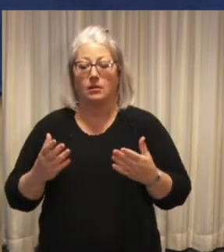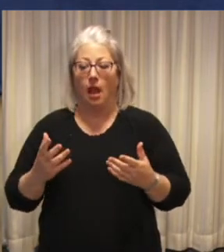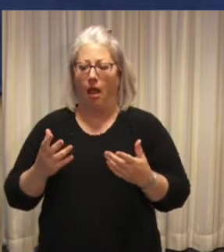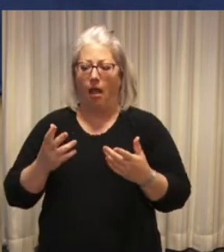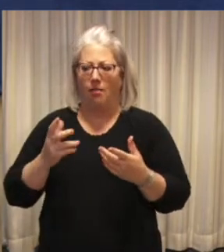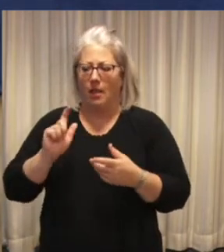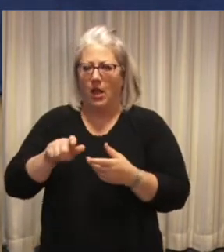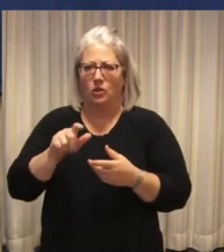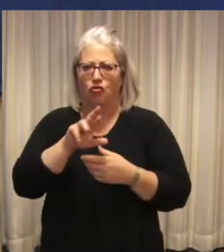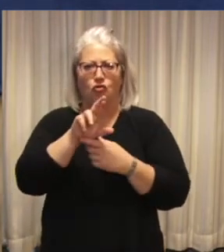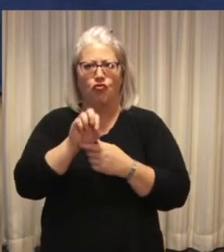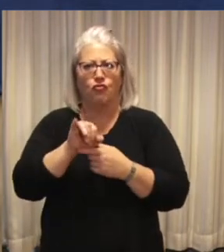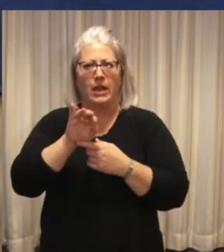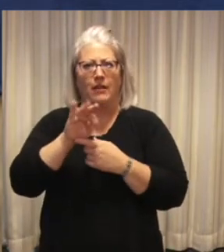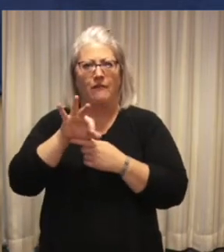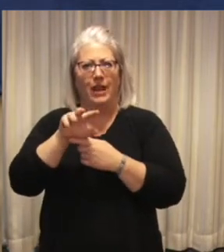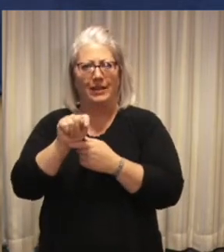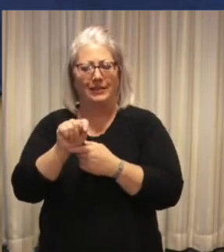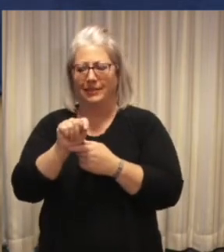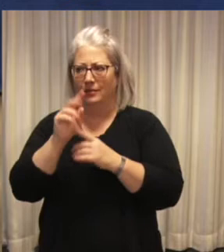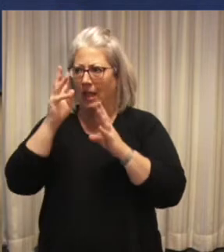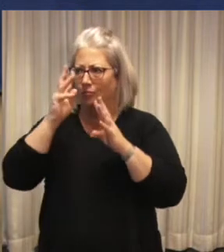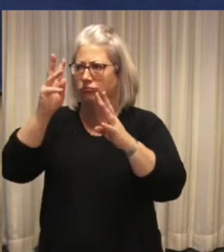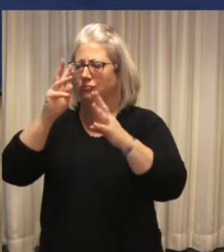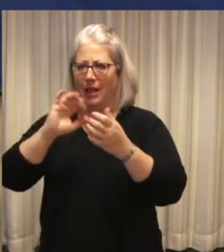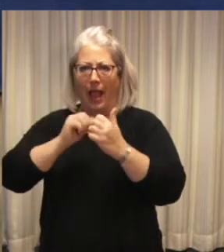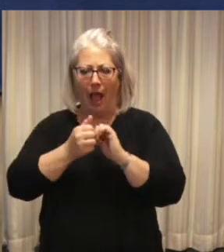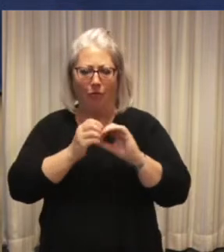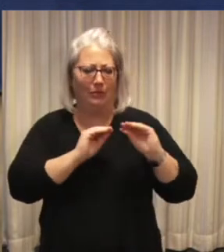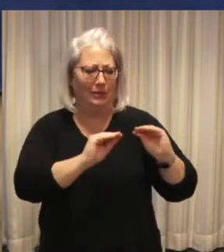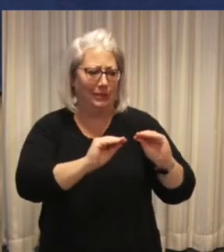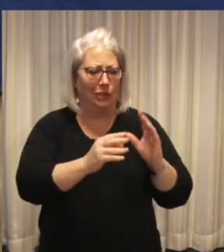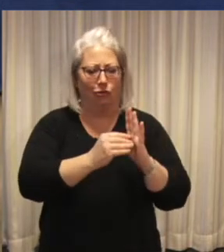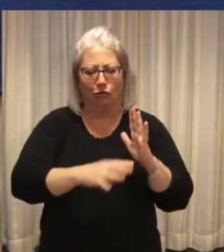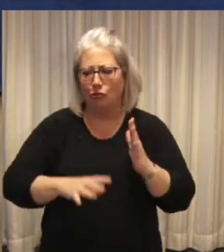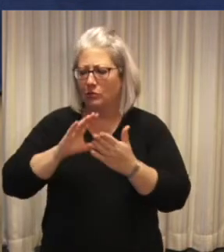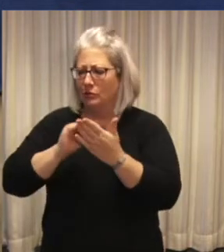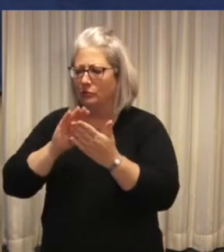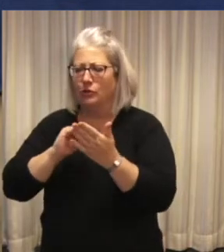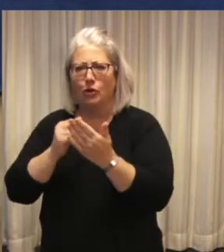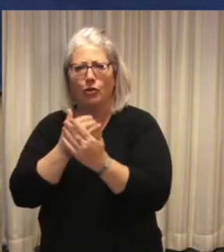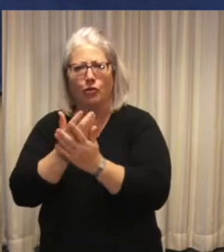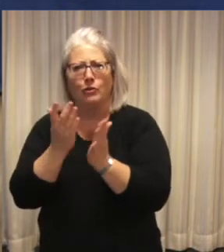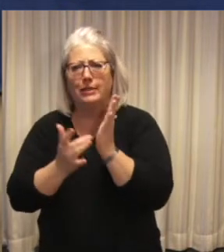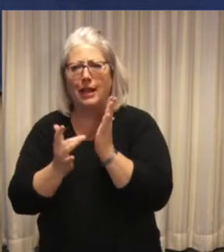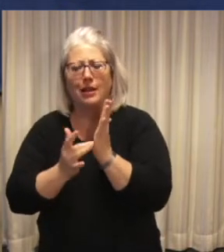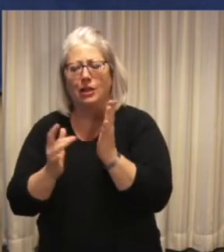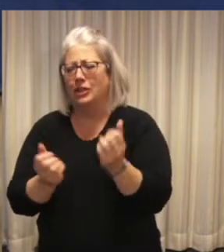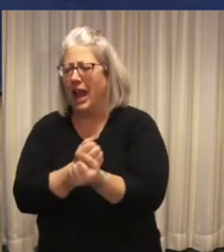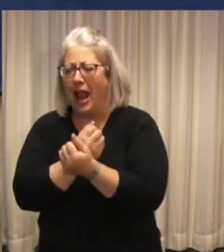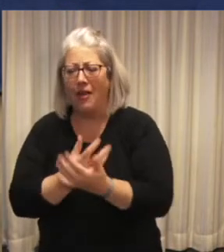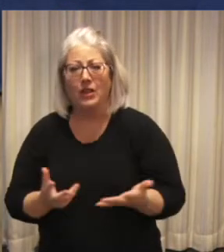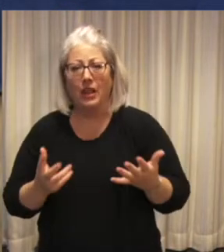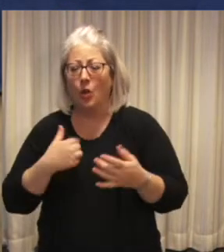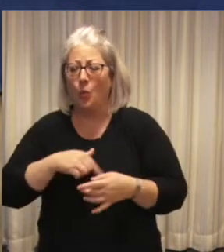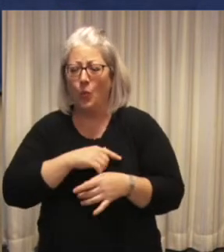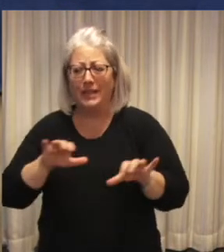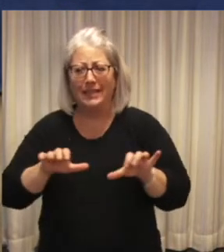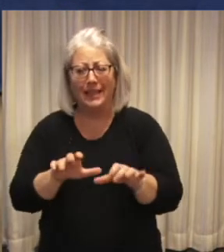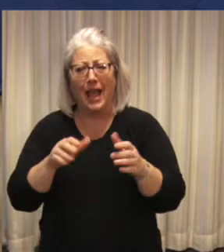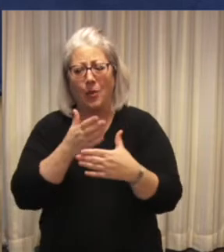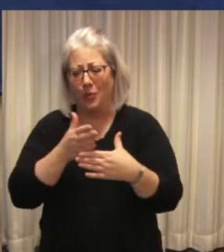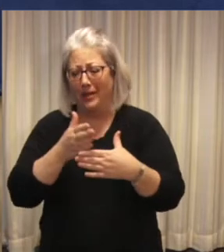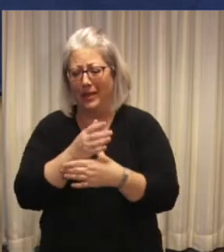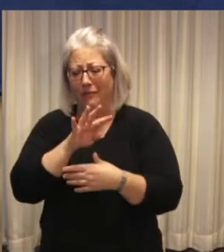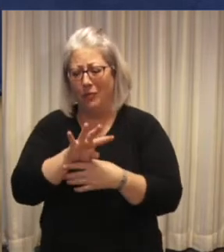had to reinvent how they reach students. Yeah. They've had to learn new technology. And again, we did it in about a 48-hour turnaround. Wow. And I say it